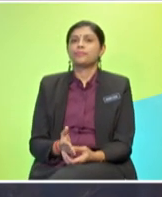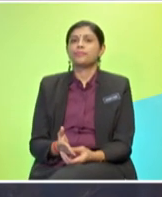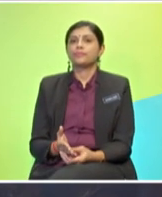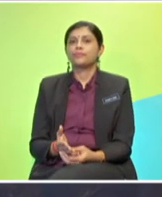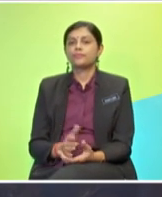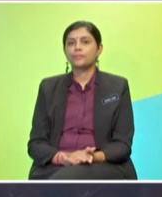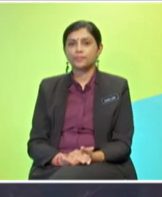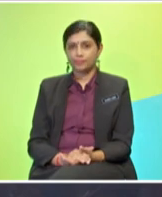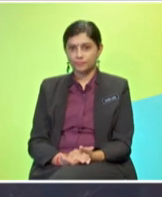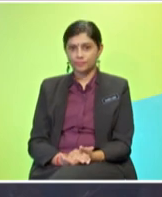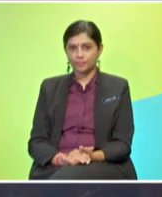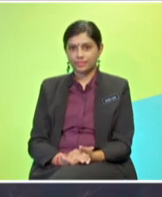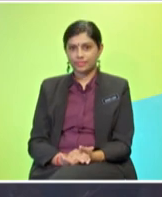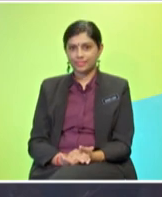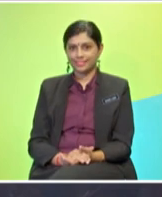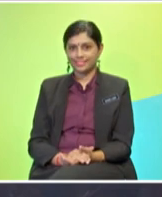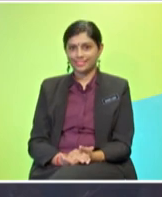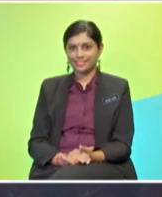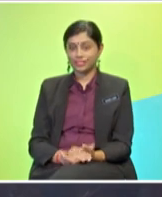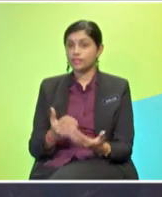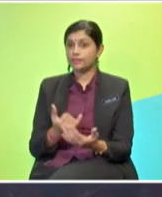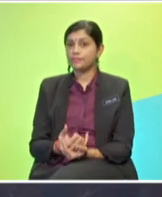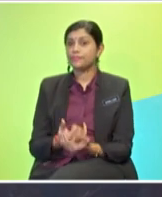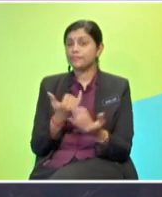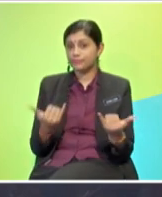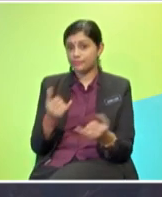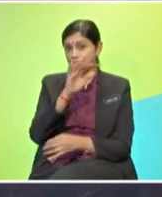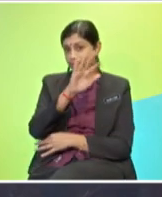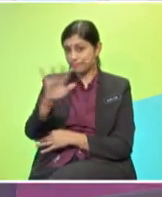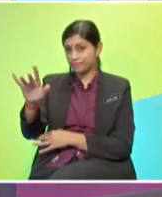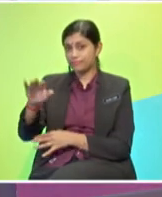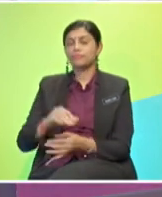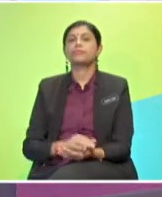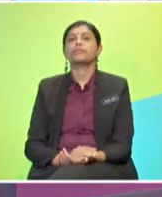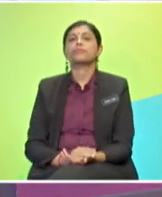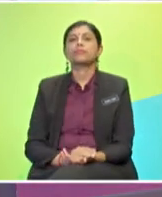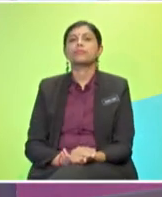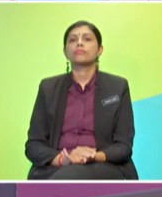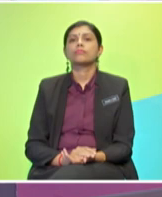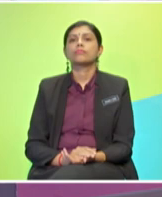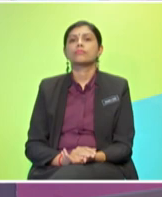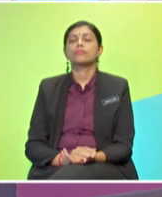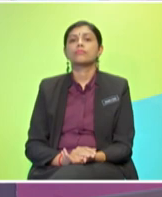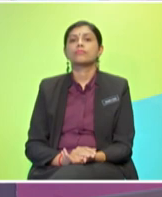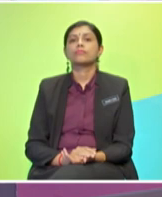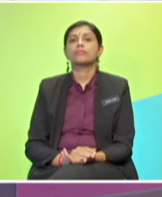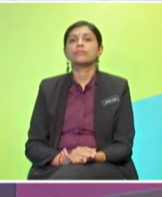don't mind. Okay, never mind. Let me spell. All right. I will repeat after you. Okay. Okay.